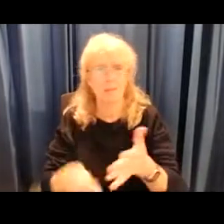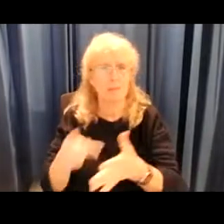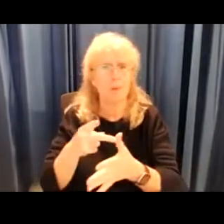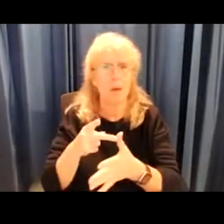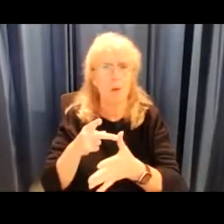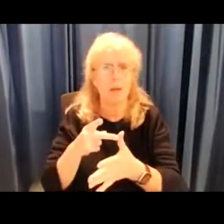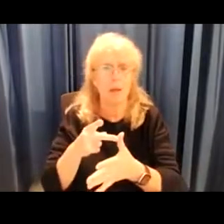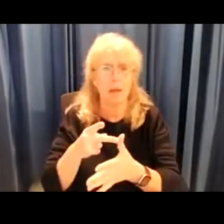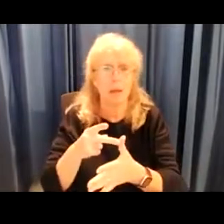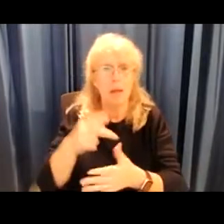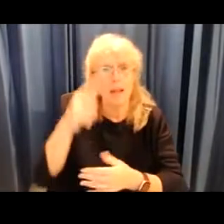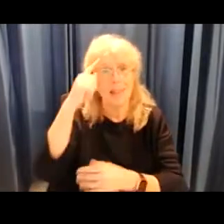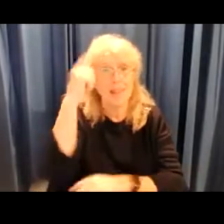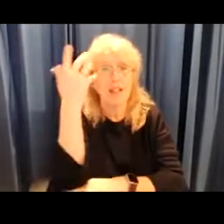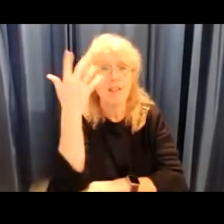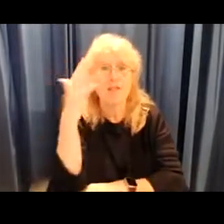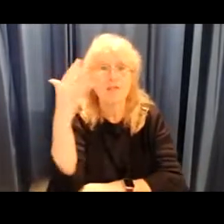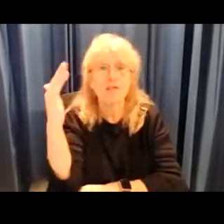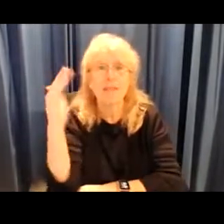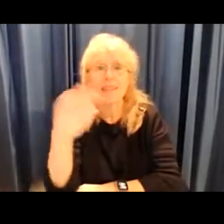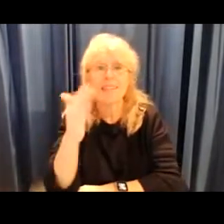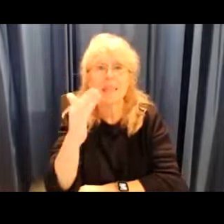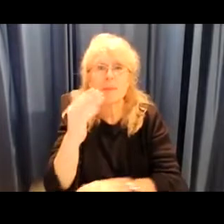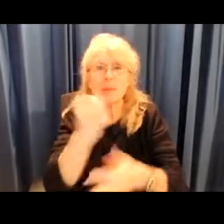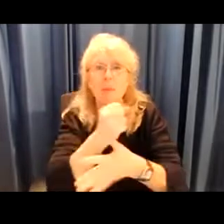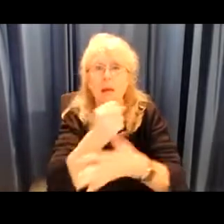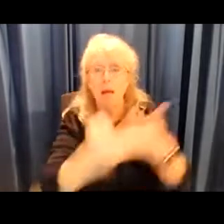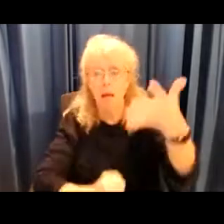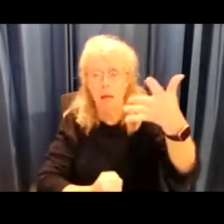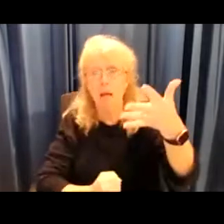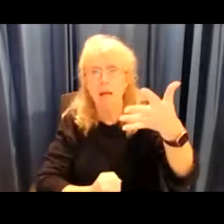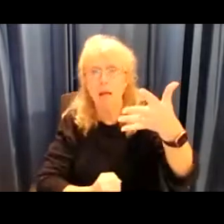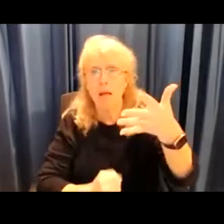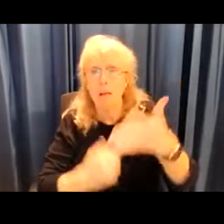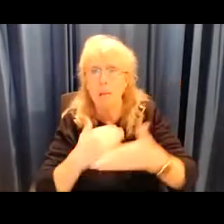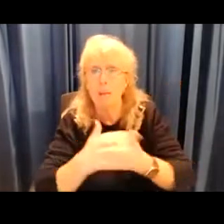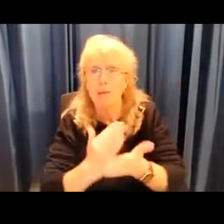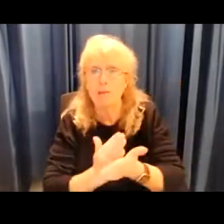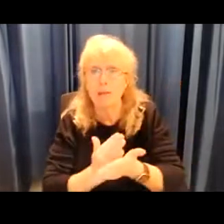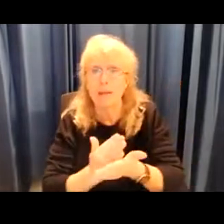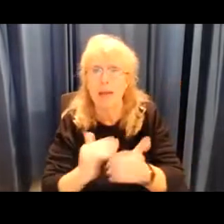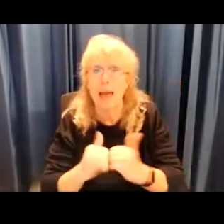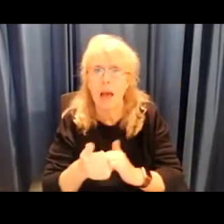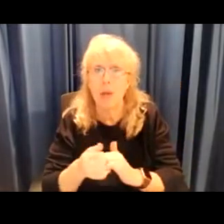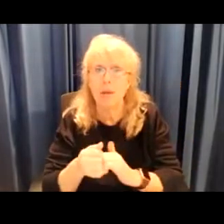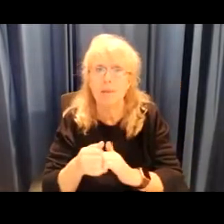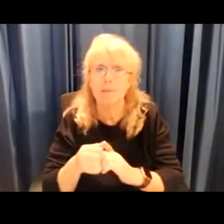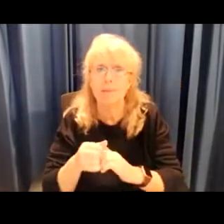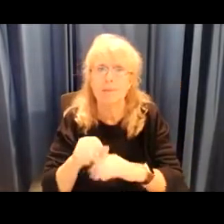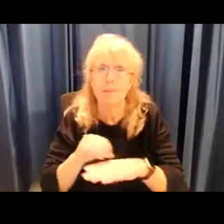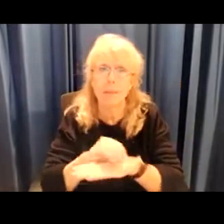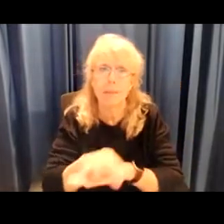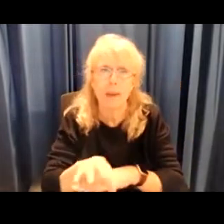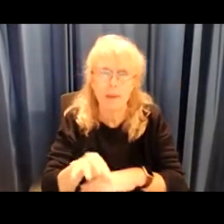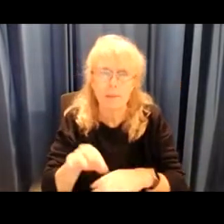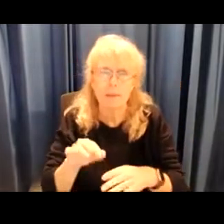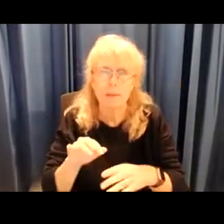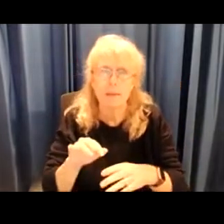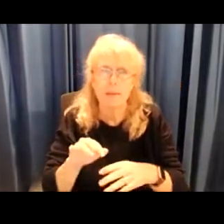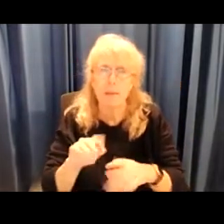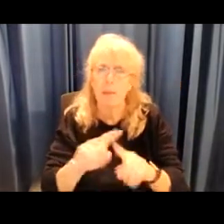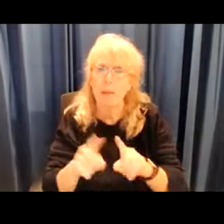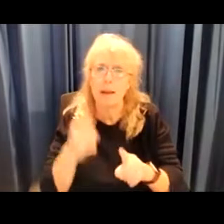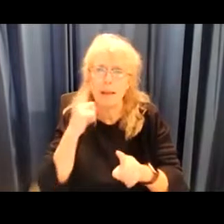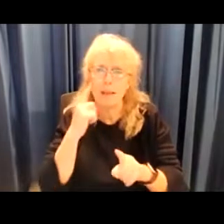those low budget impact items that, the county could work on in the immediate